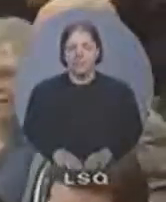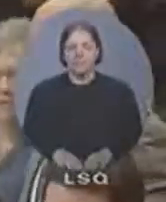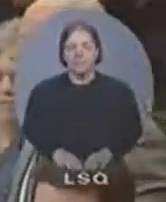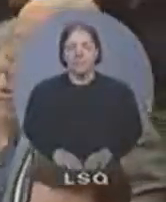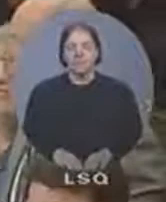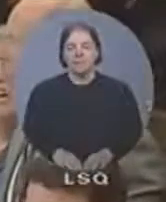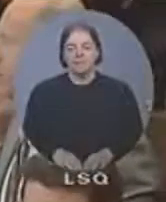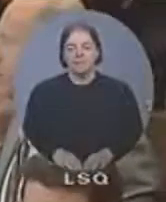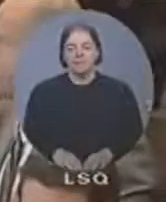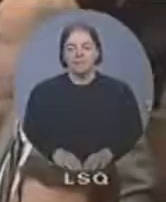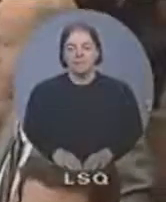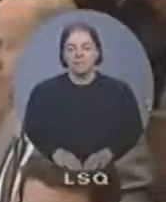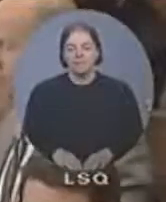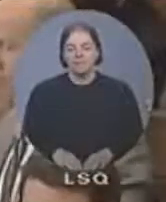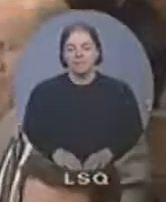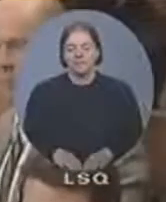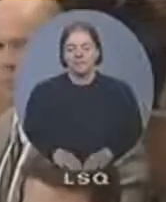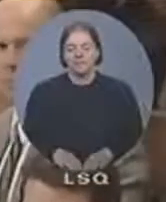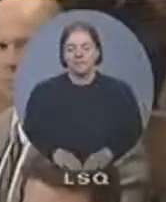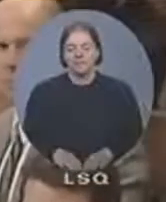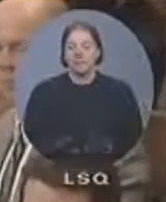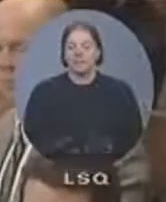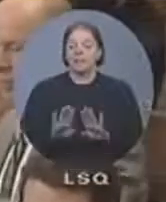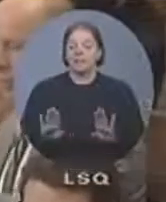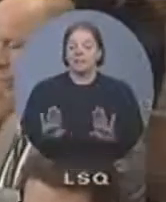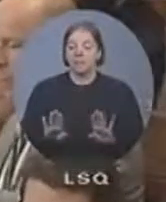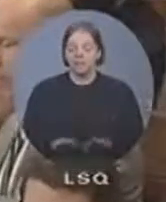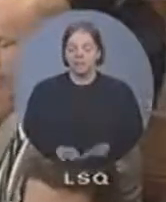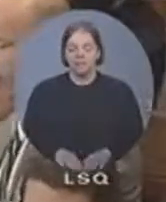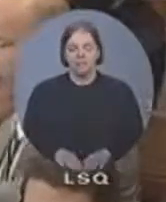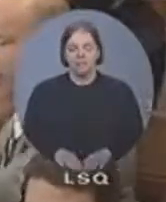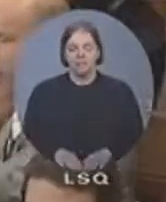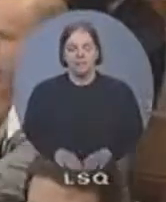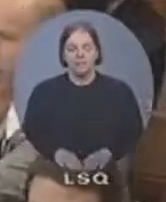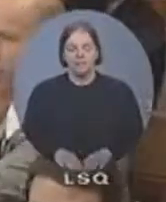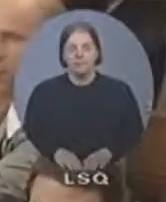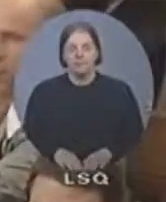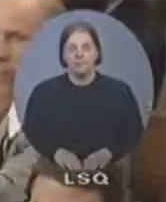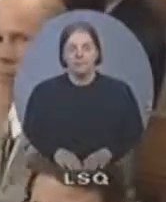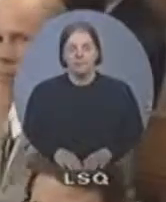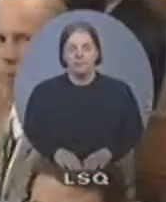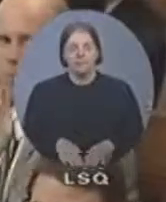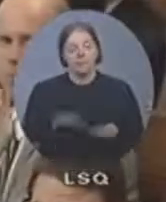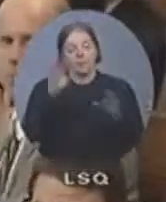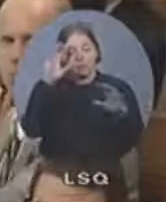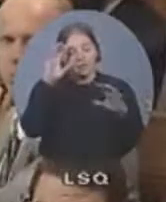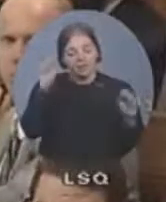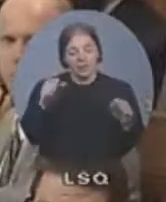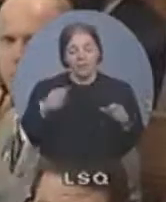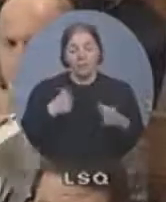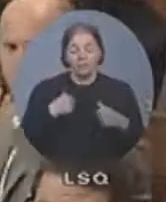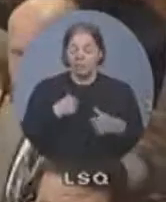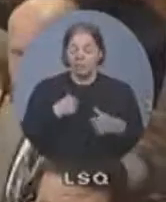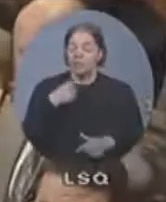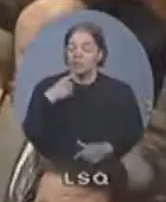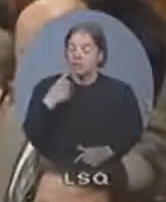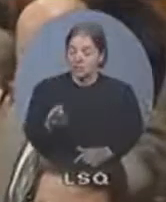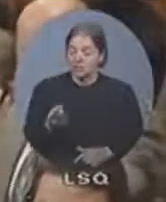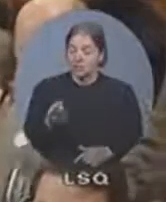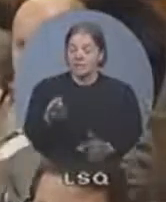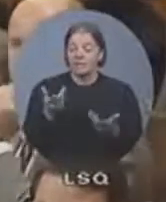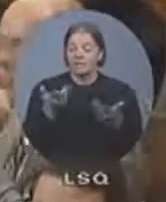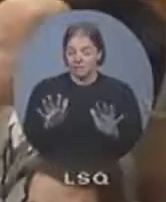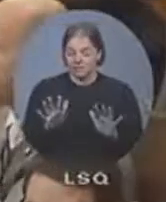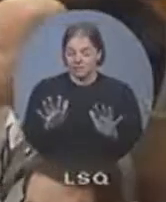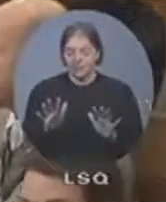Order. Thank you, Mr. Speaker. Mr. Speaker, I have to indicate that I'm a little bit concerned by the language that's being utilized